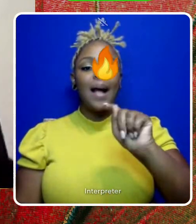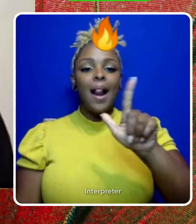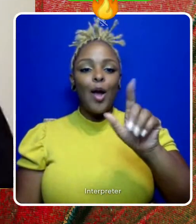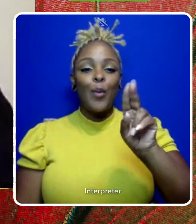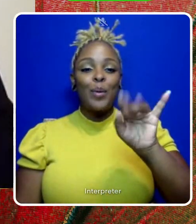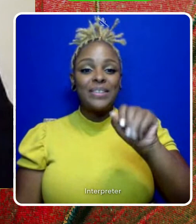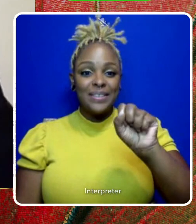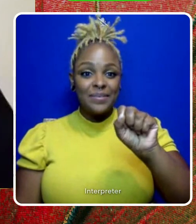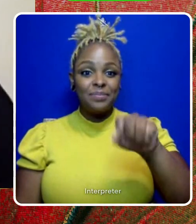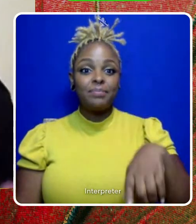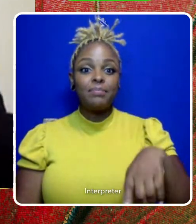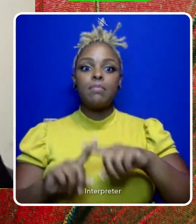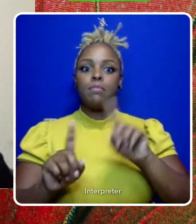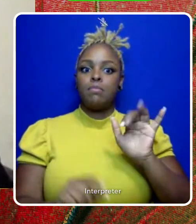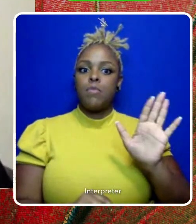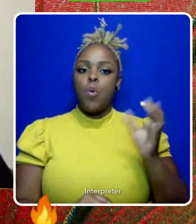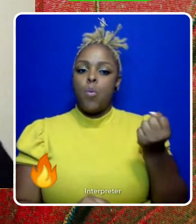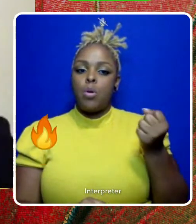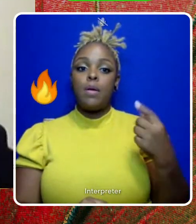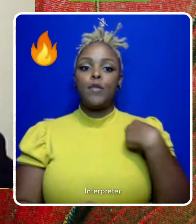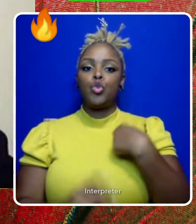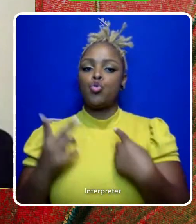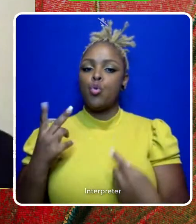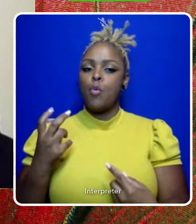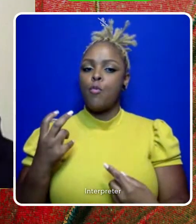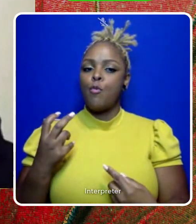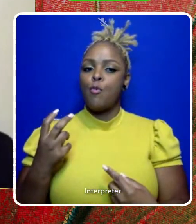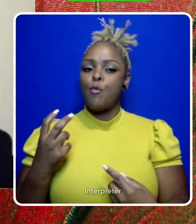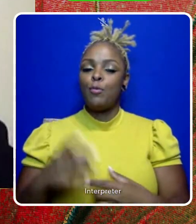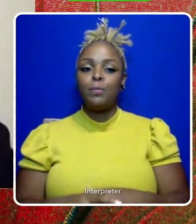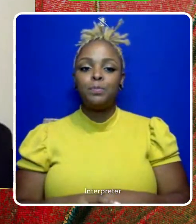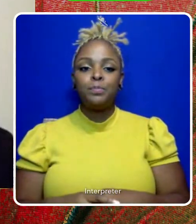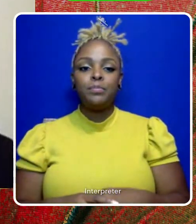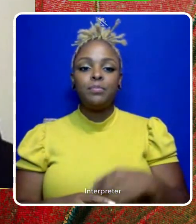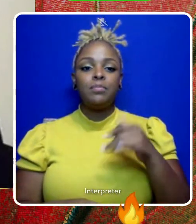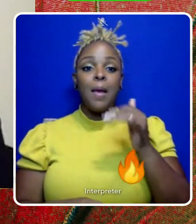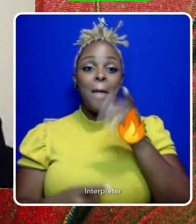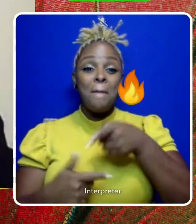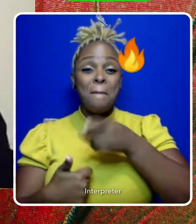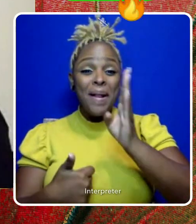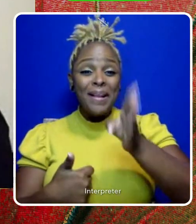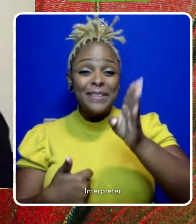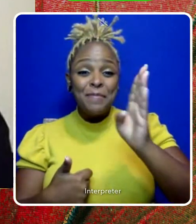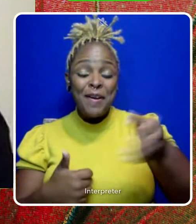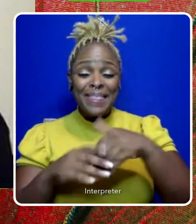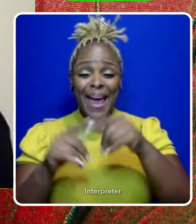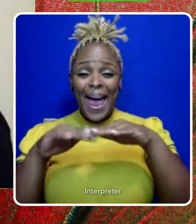have Dumont, Baltimore in the house. Let's go.